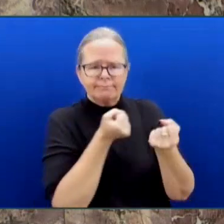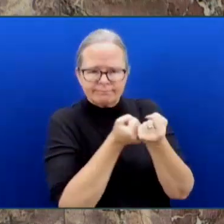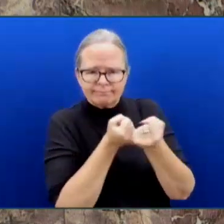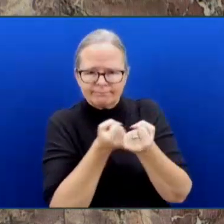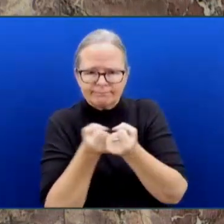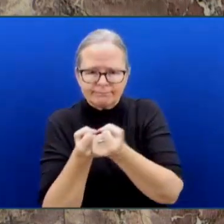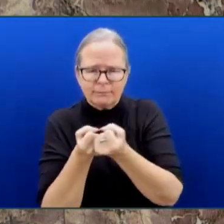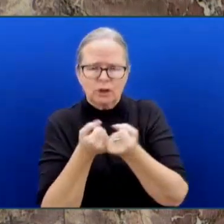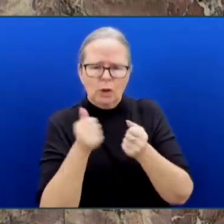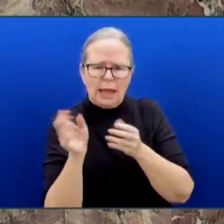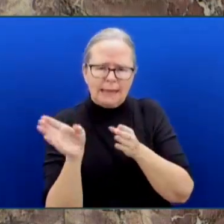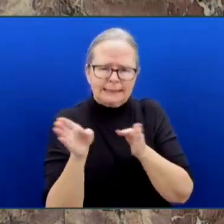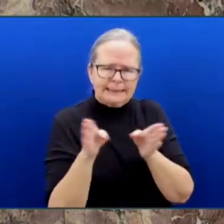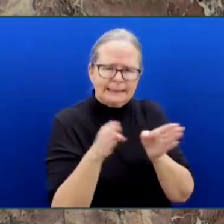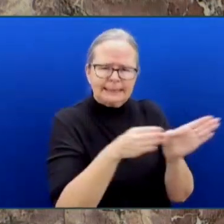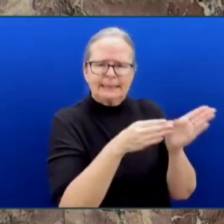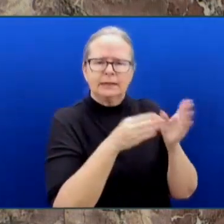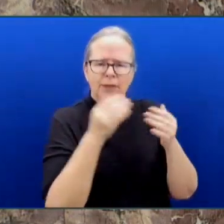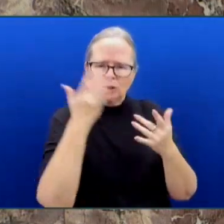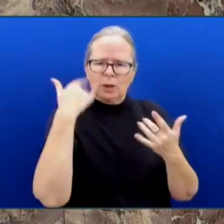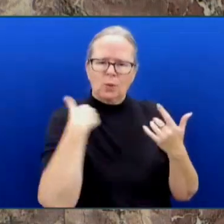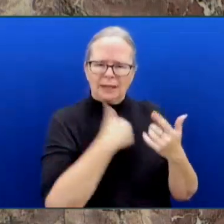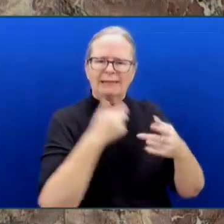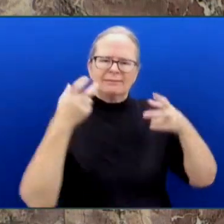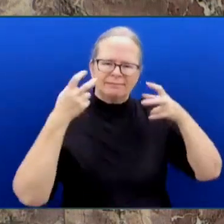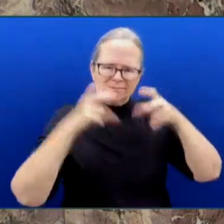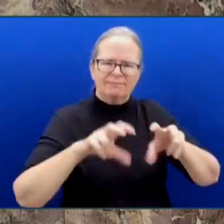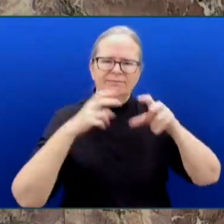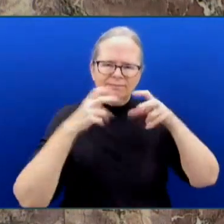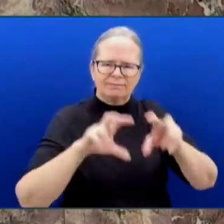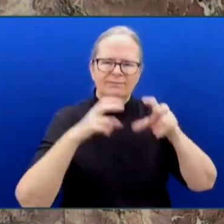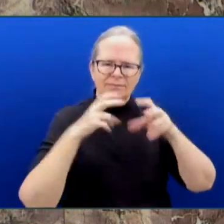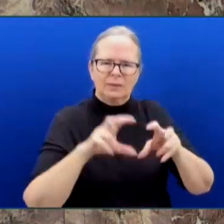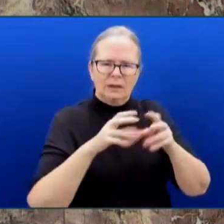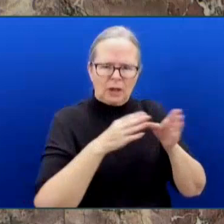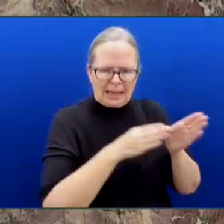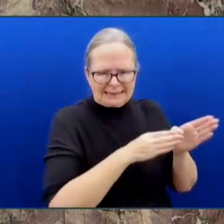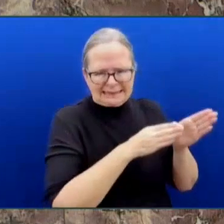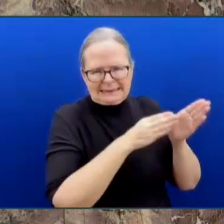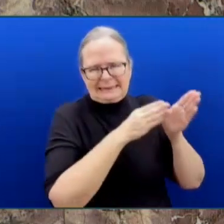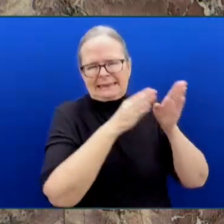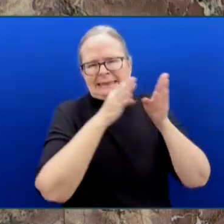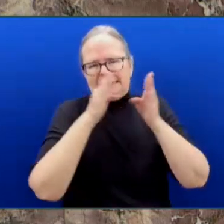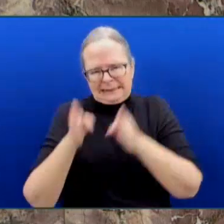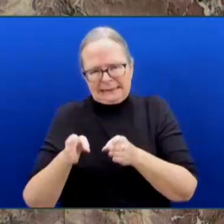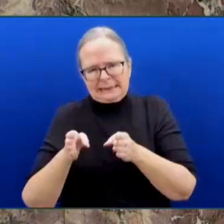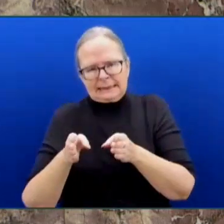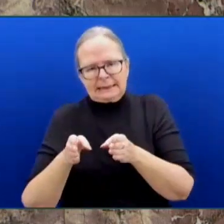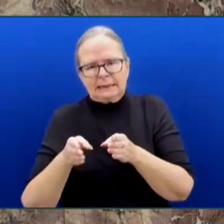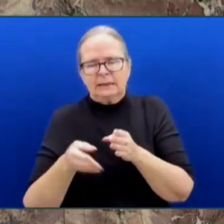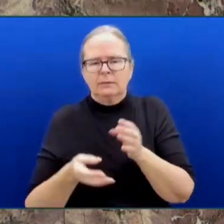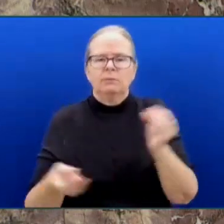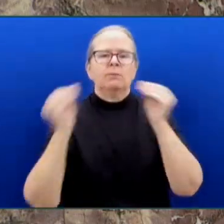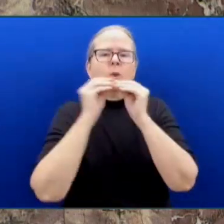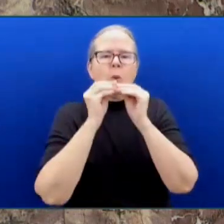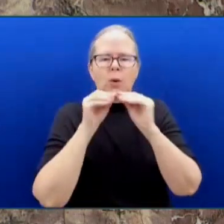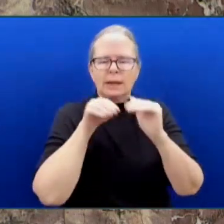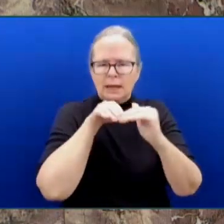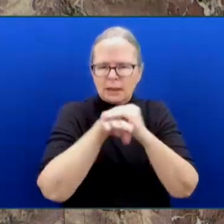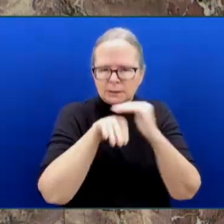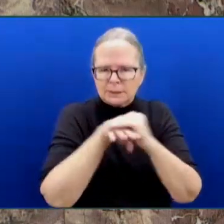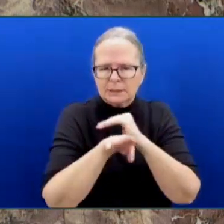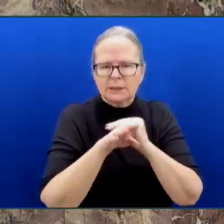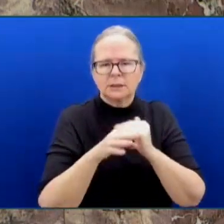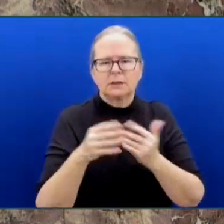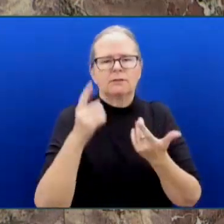upstream supports, massively expanding access to primary and mental health care through our Foundry system, which is low barrier care